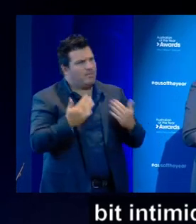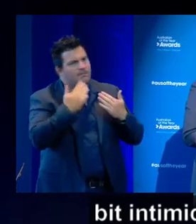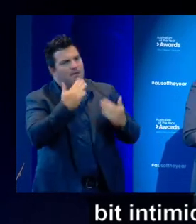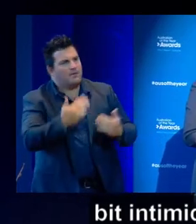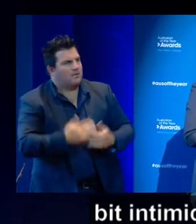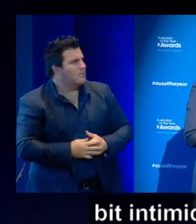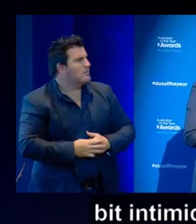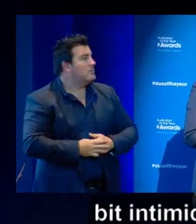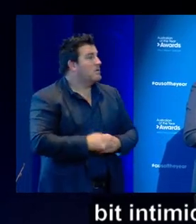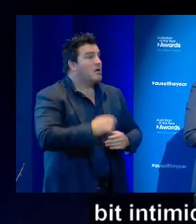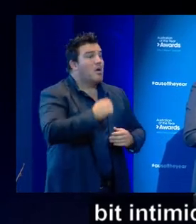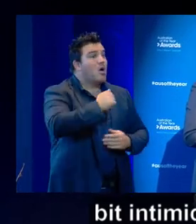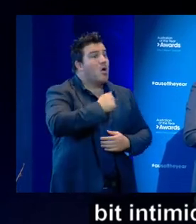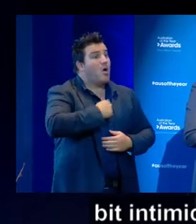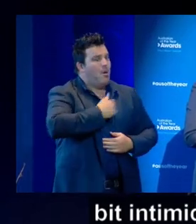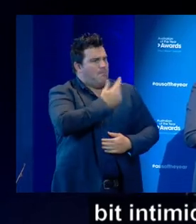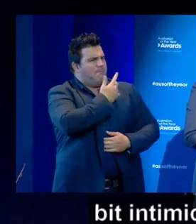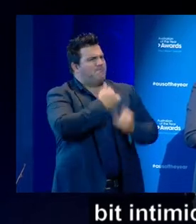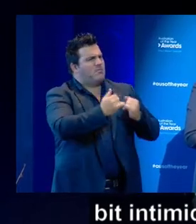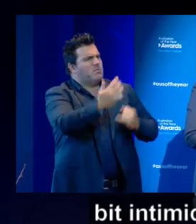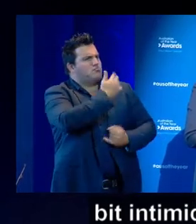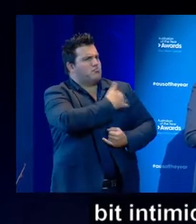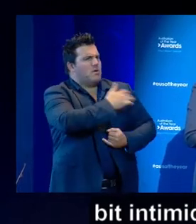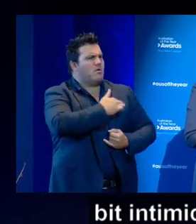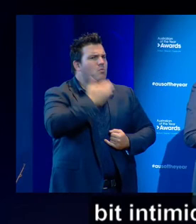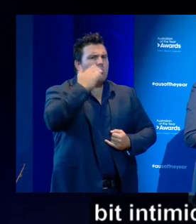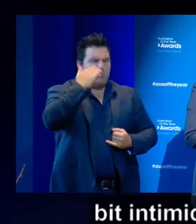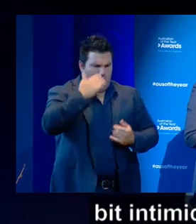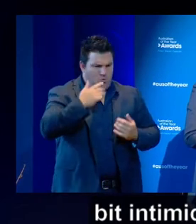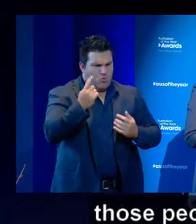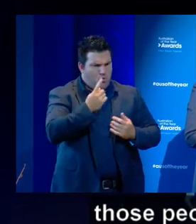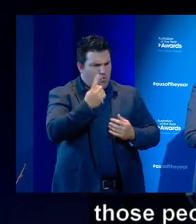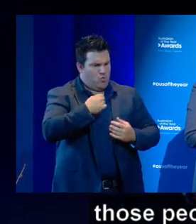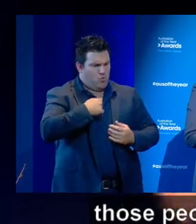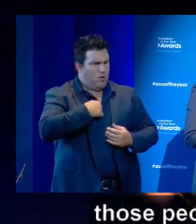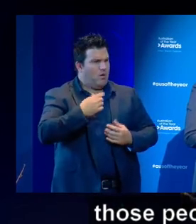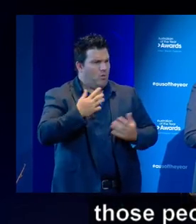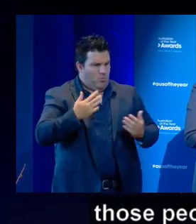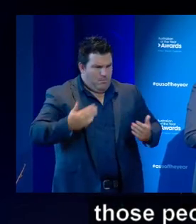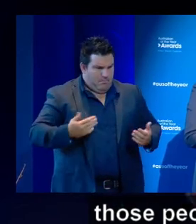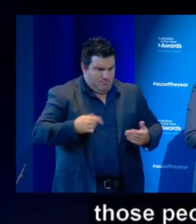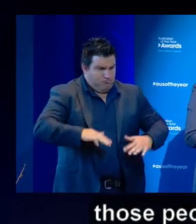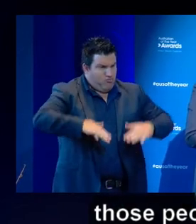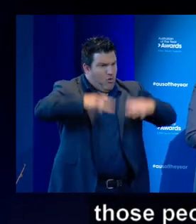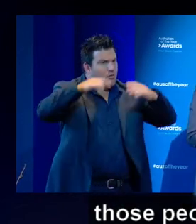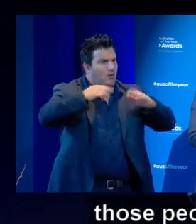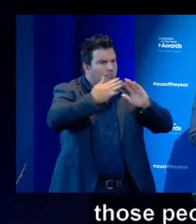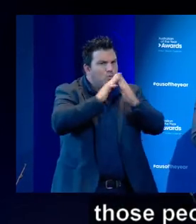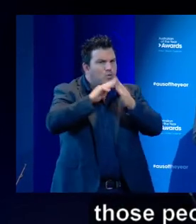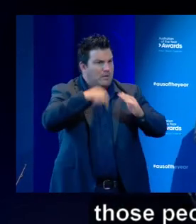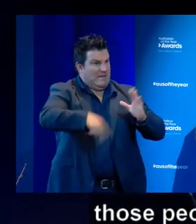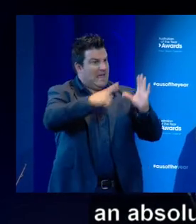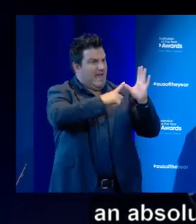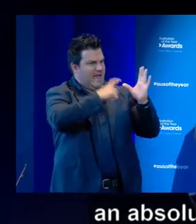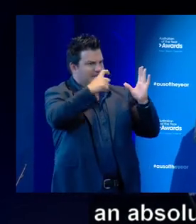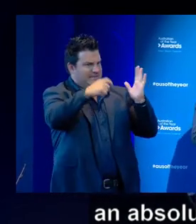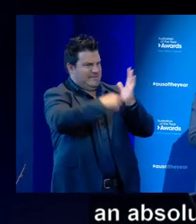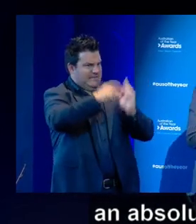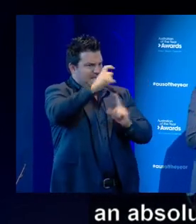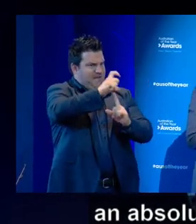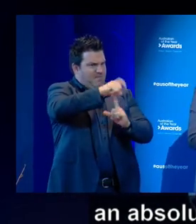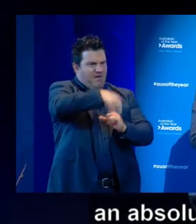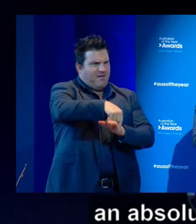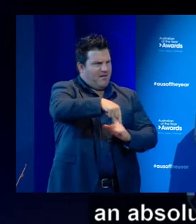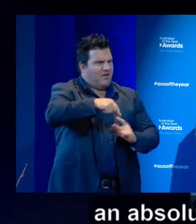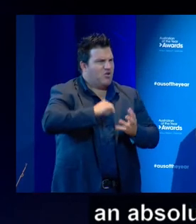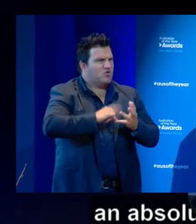the ACT is an absolute privilege. Too often in this country, the people and the community that makes up this place doesn't